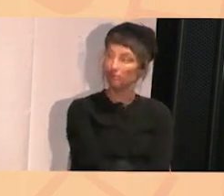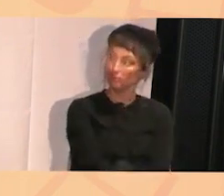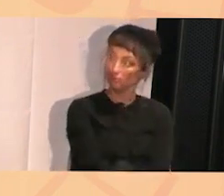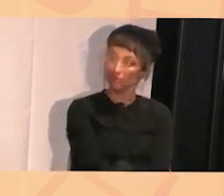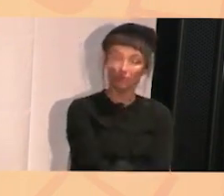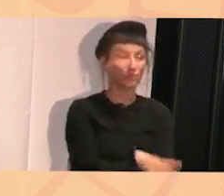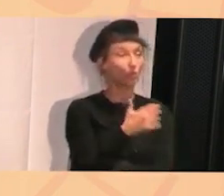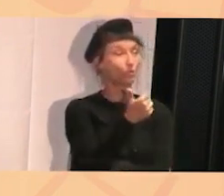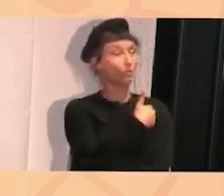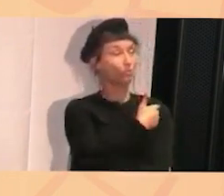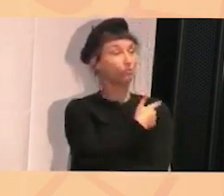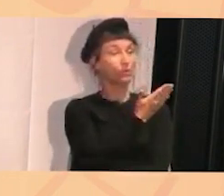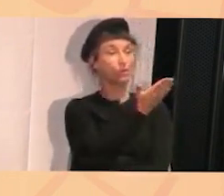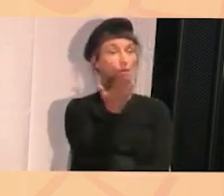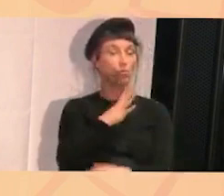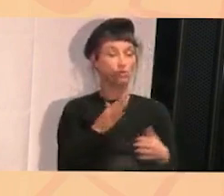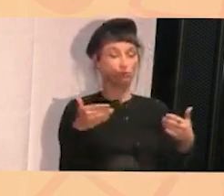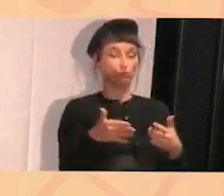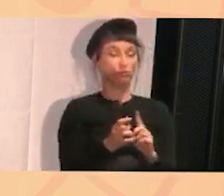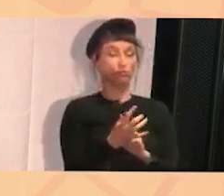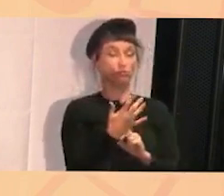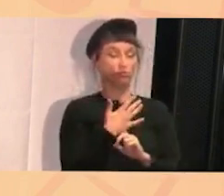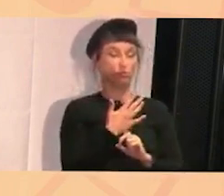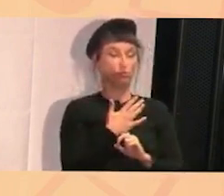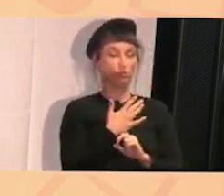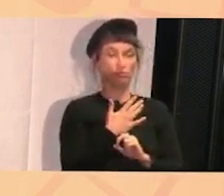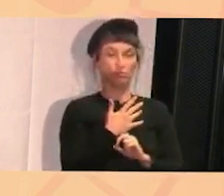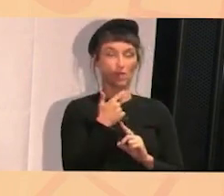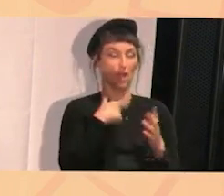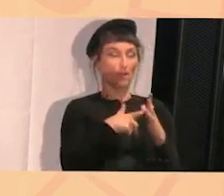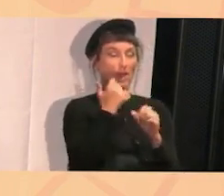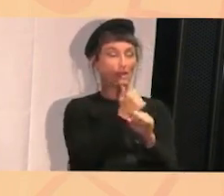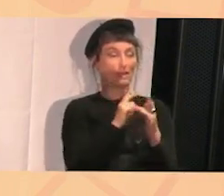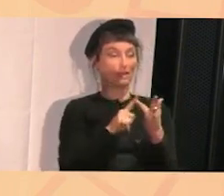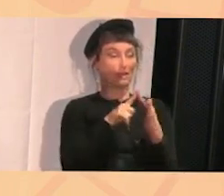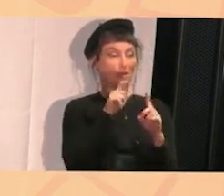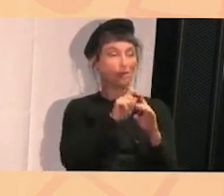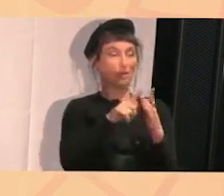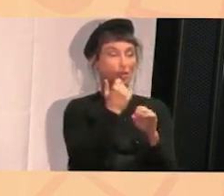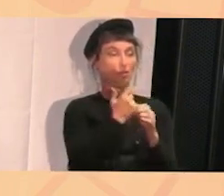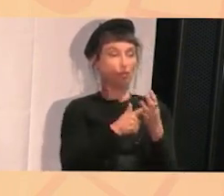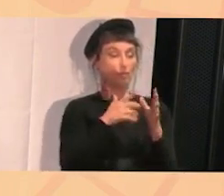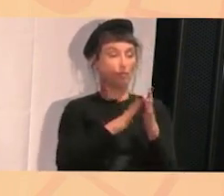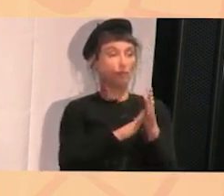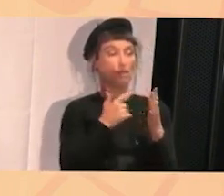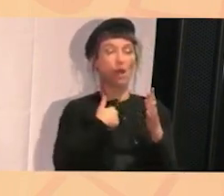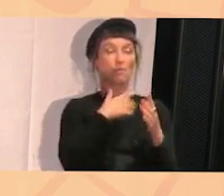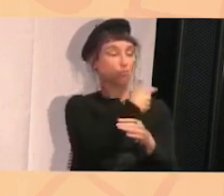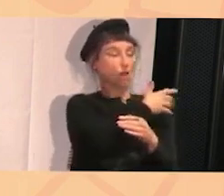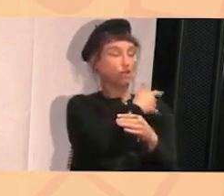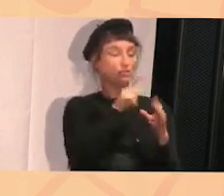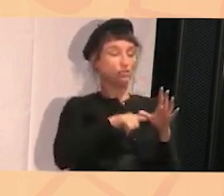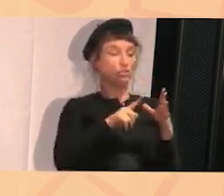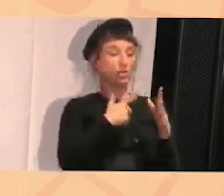Yeah, good morning everyone. I just wanted to introduce myself firstly. So my name's Aggie Pigram. I'm a proud Yawuru Badi woman. So Yawuru